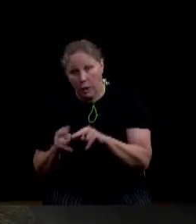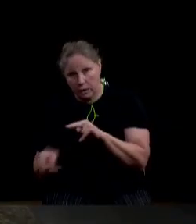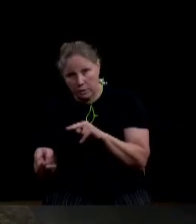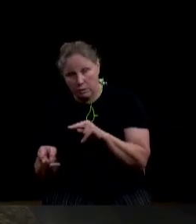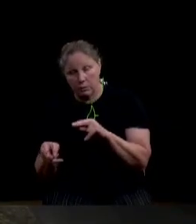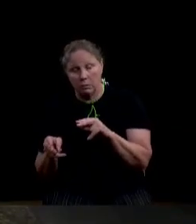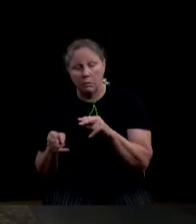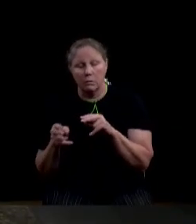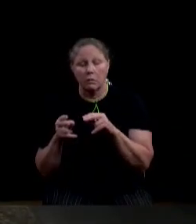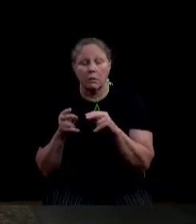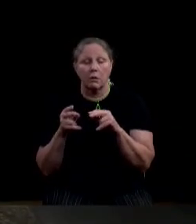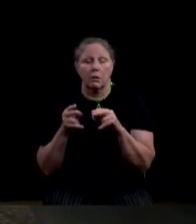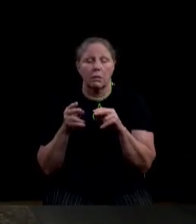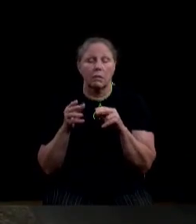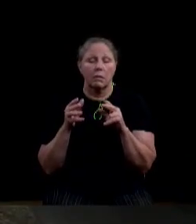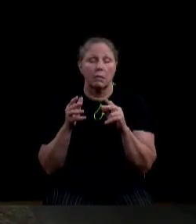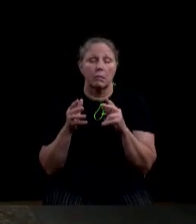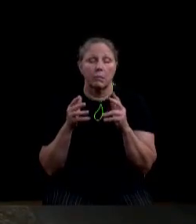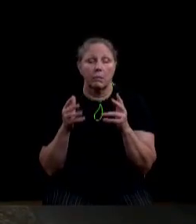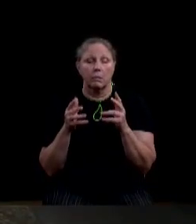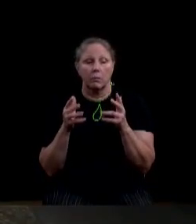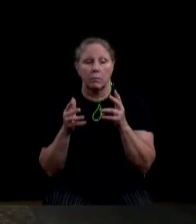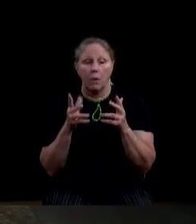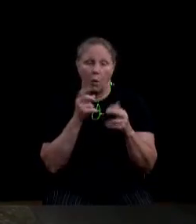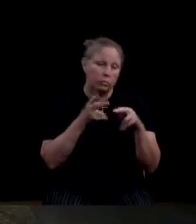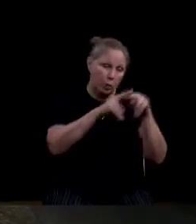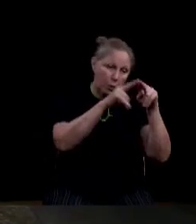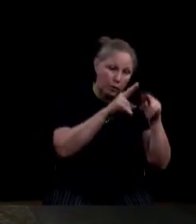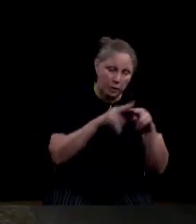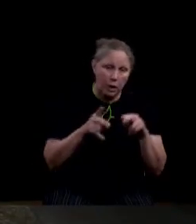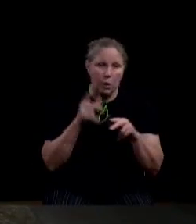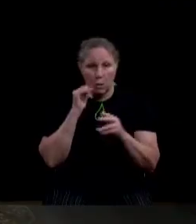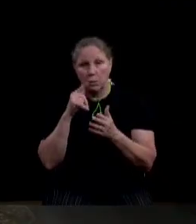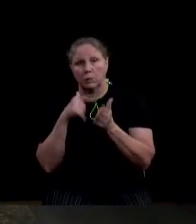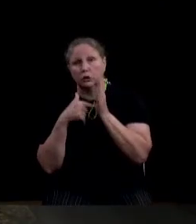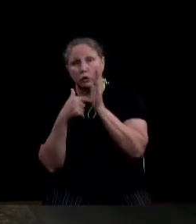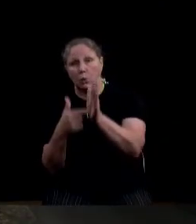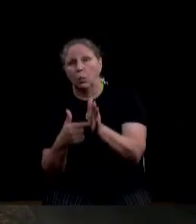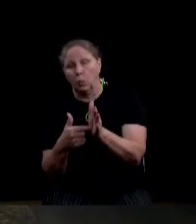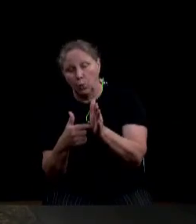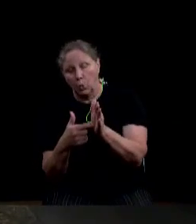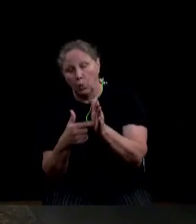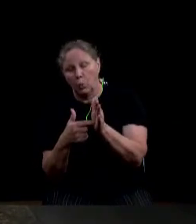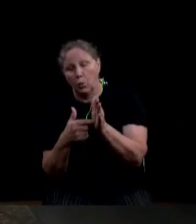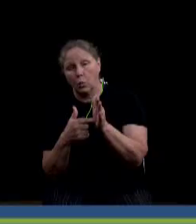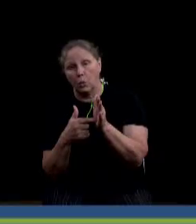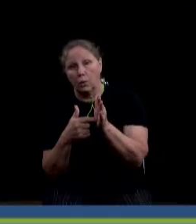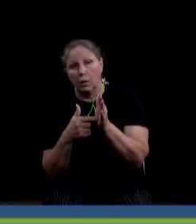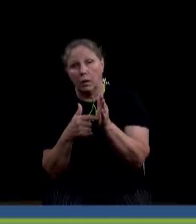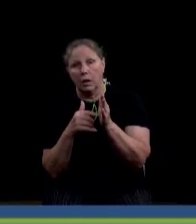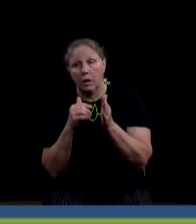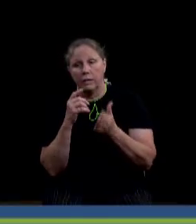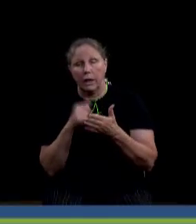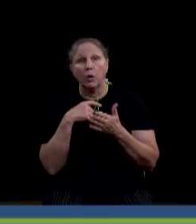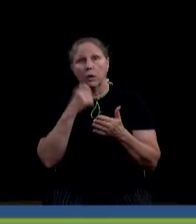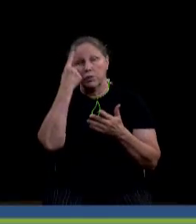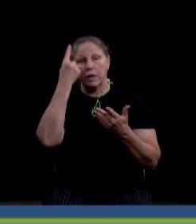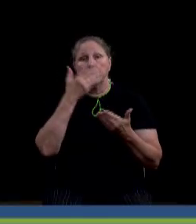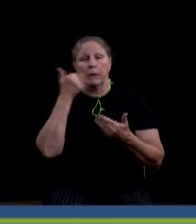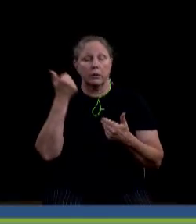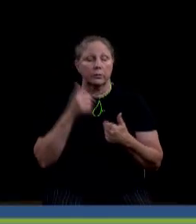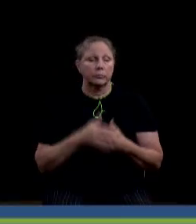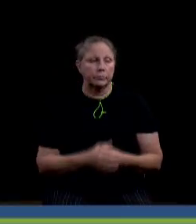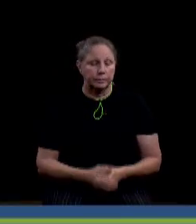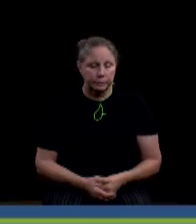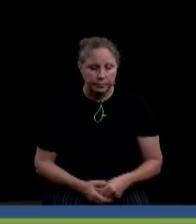really becomes manifest in a useful way. And then the other part of that